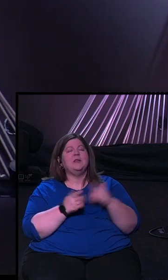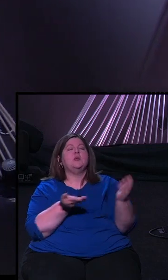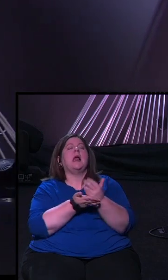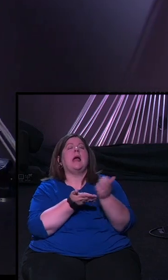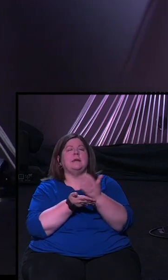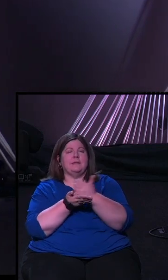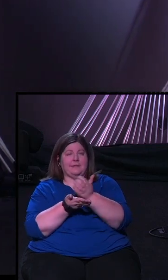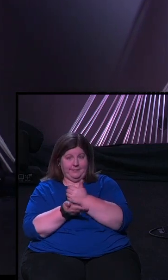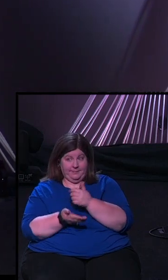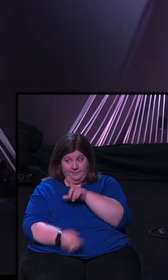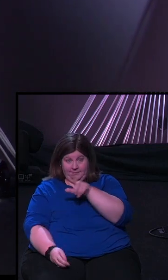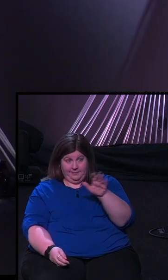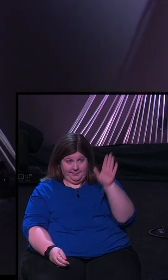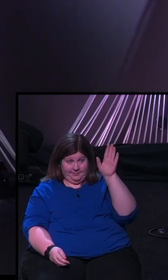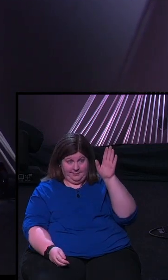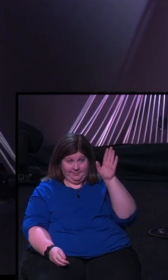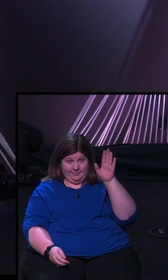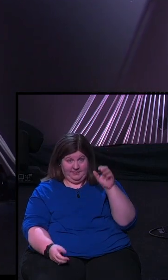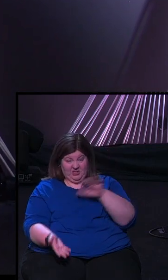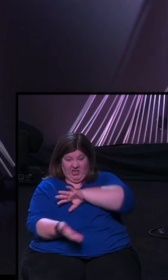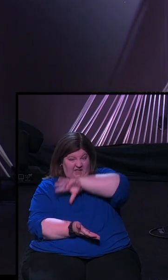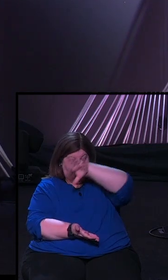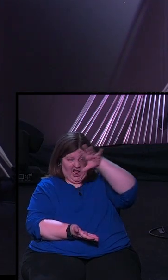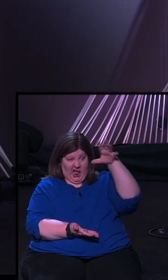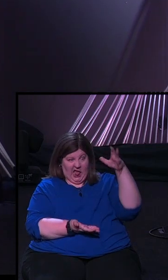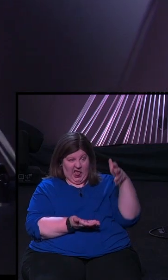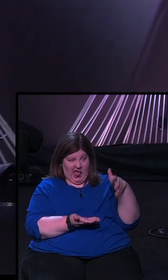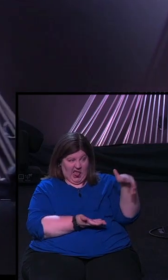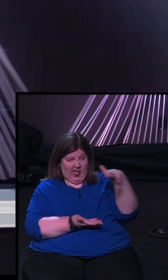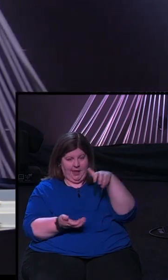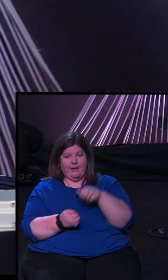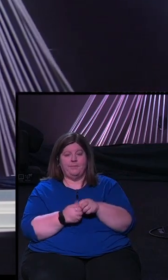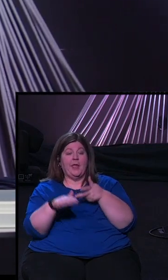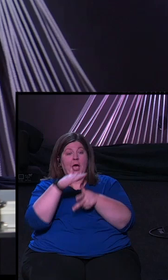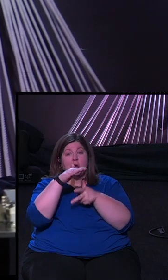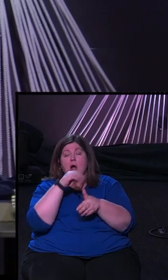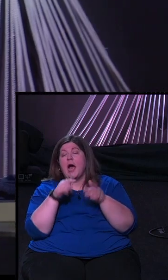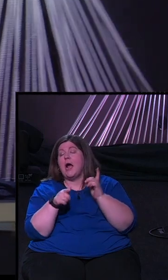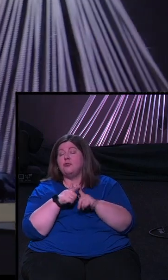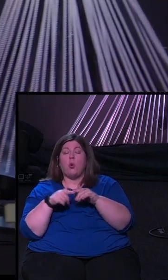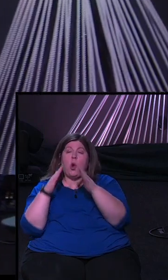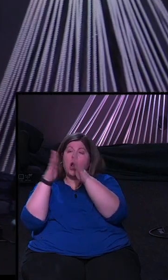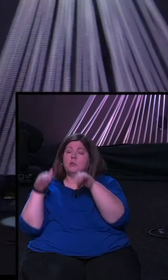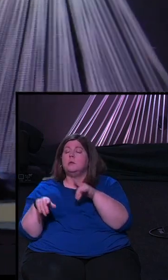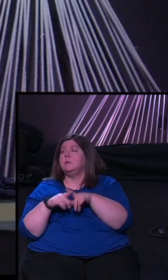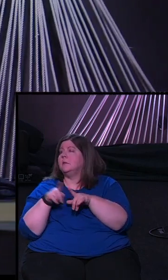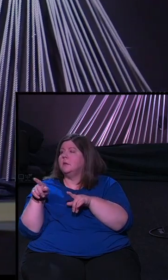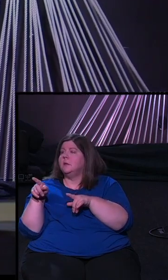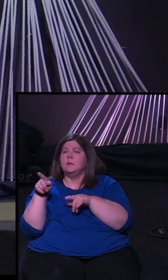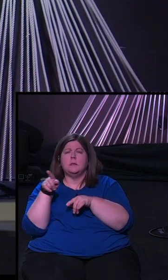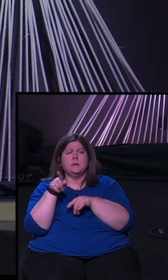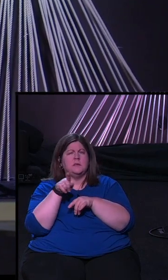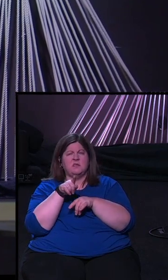collecting tools. Anybody else in the room? You have a knack for just collecting these. You can walk through a garage or a pole barn or a shed and you just go, you have